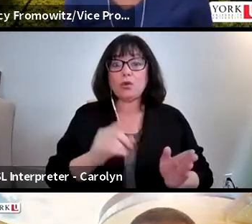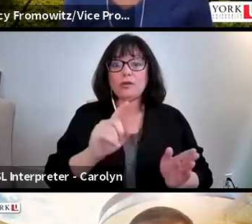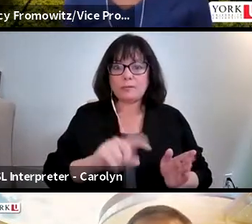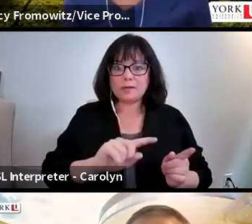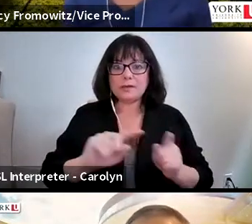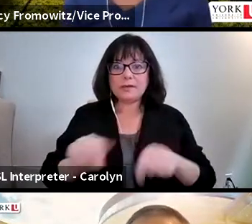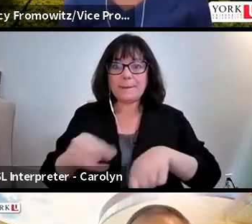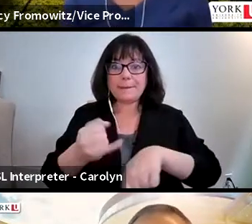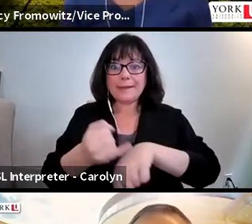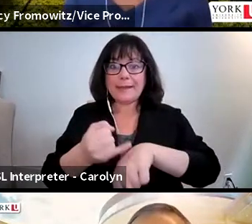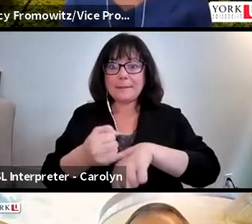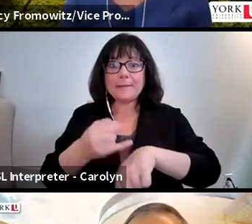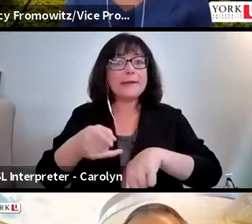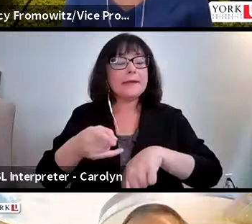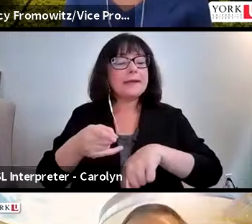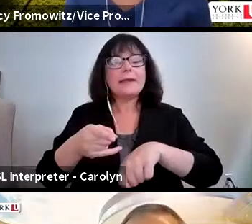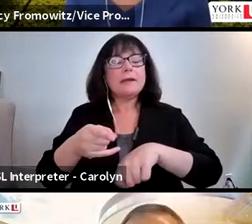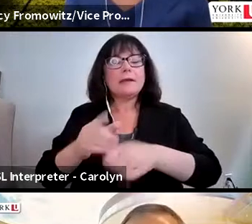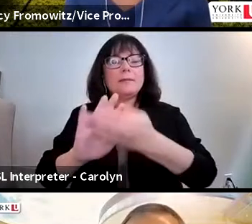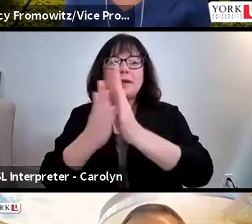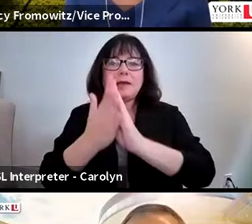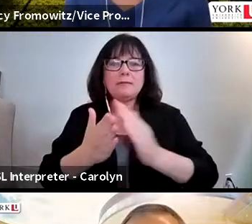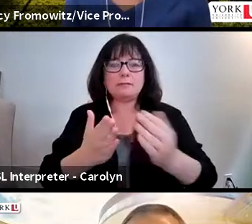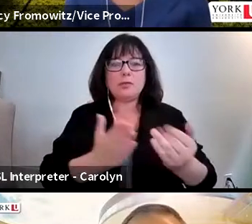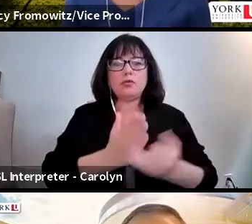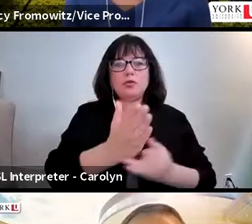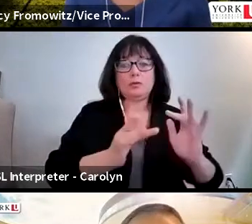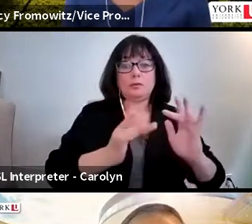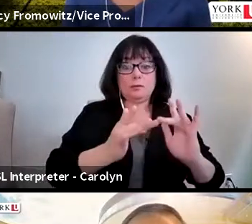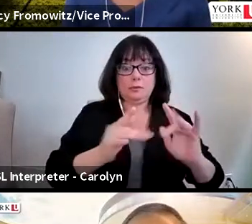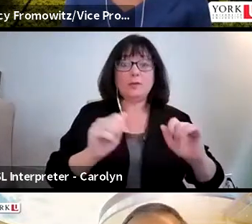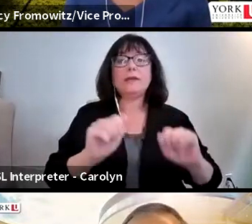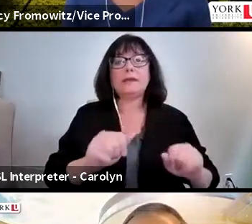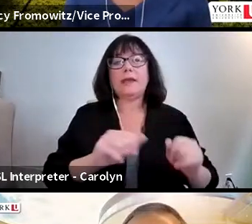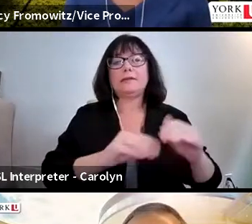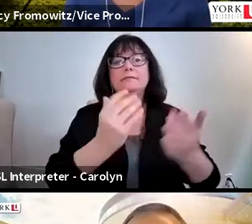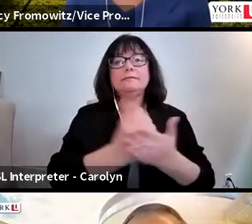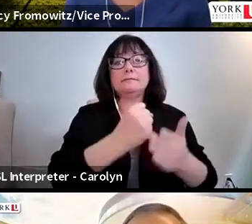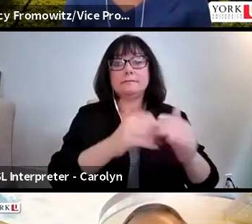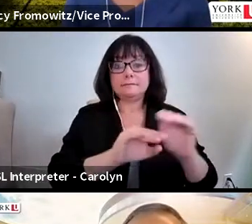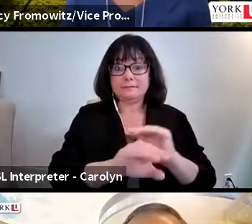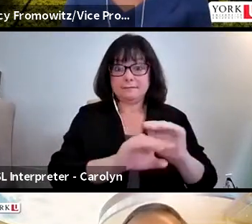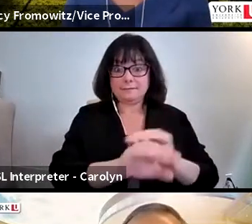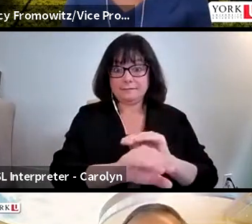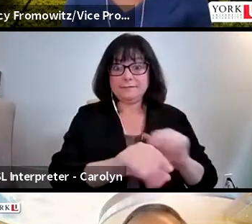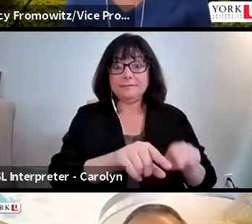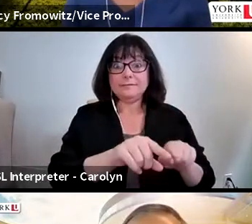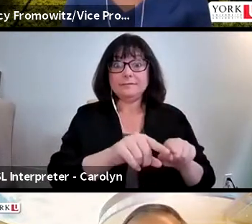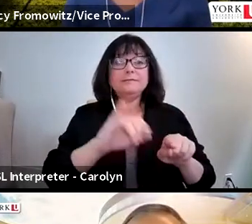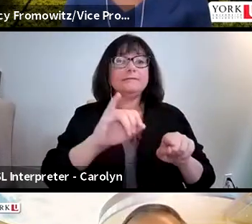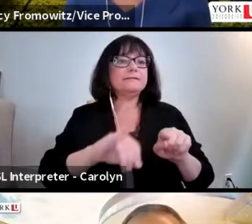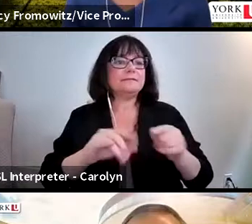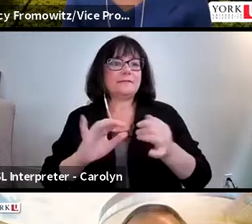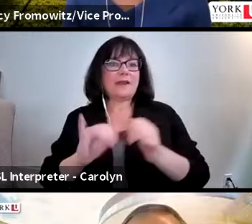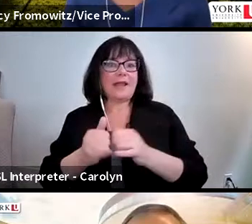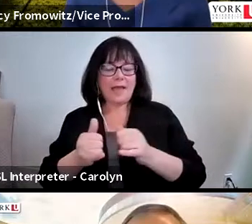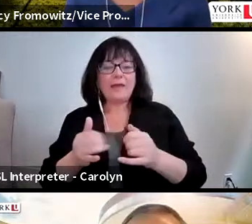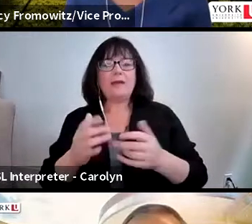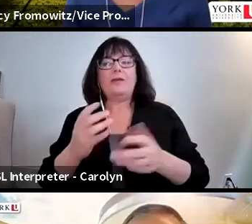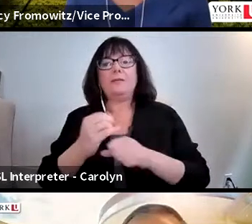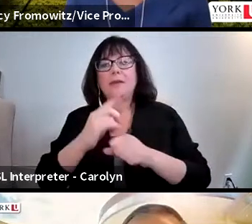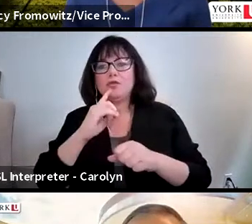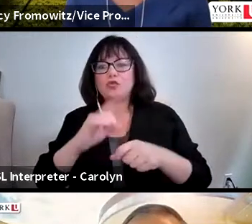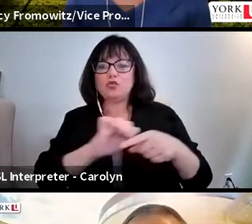many requests coming in that managing to make sure that we've got all the training done and the expertise that we